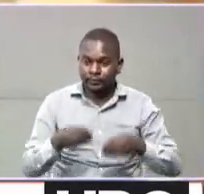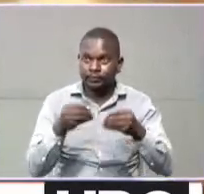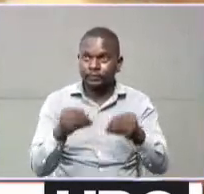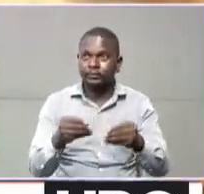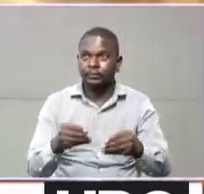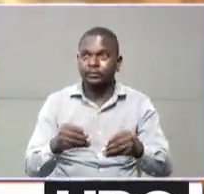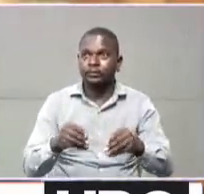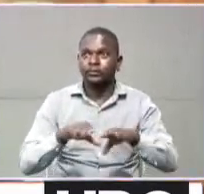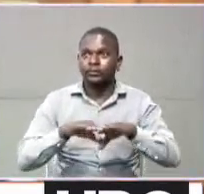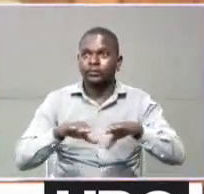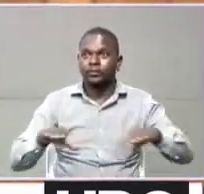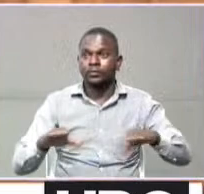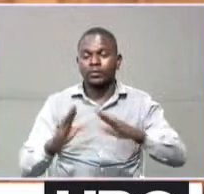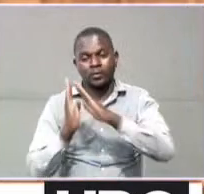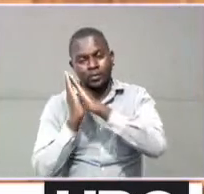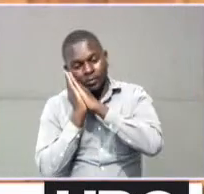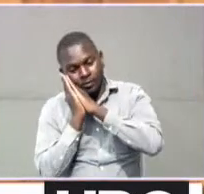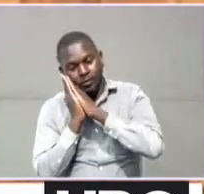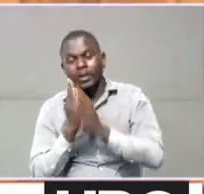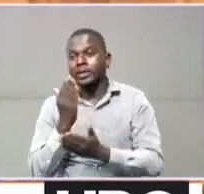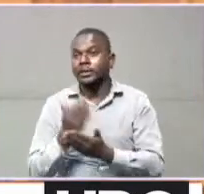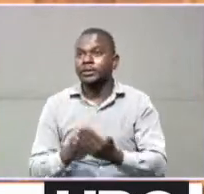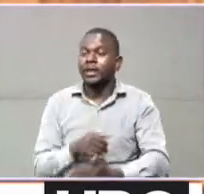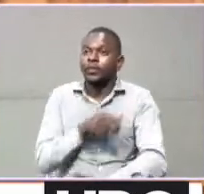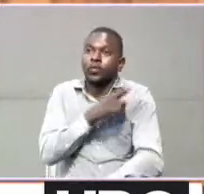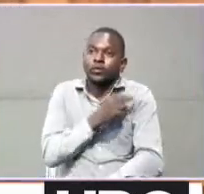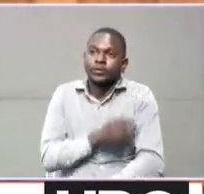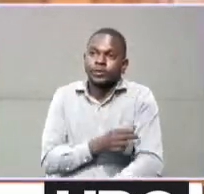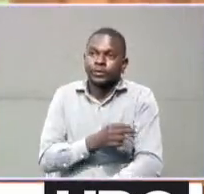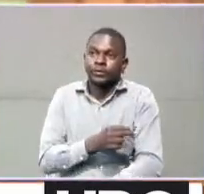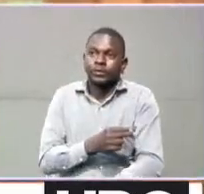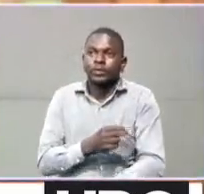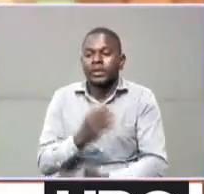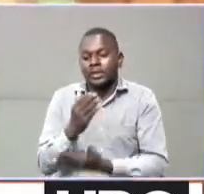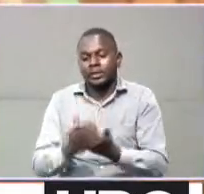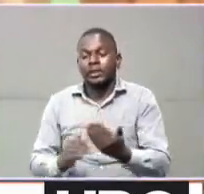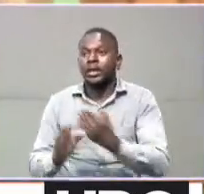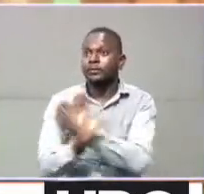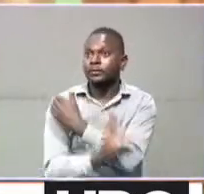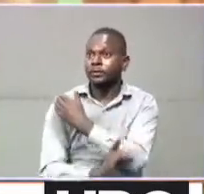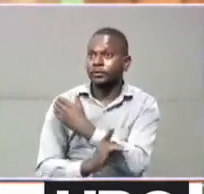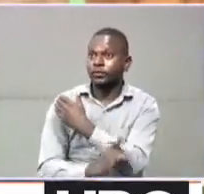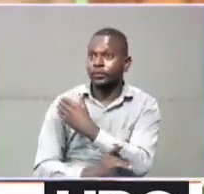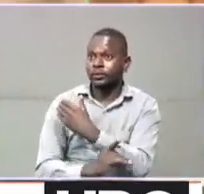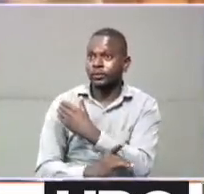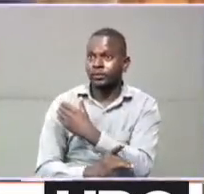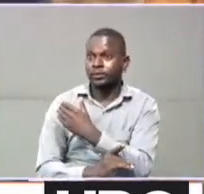beds in some hospitals in some districts